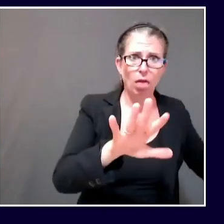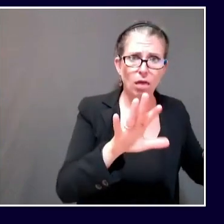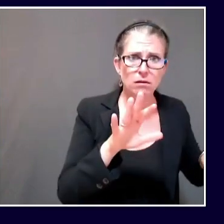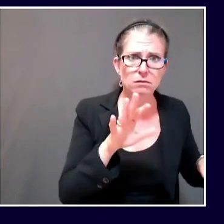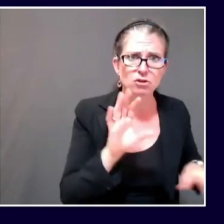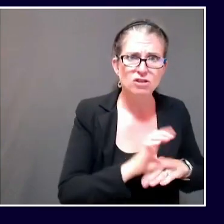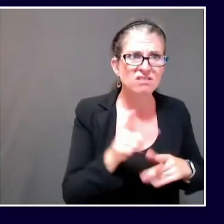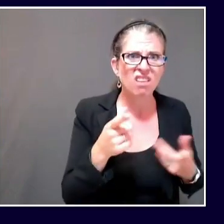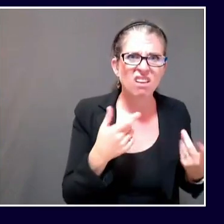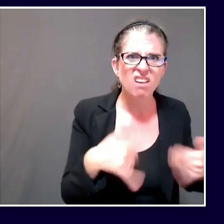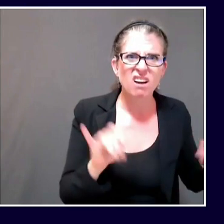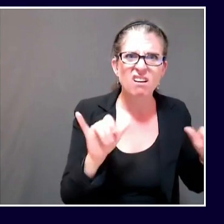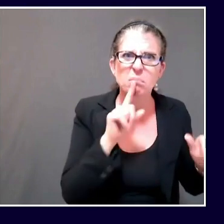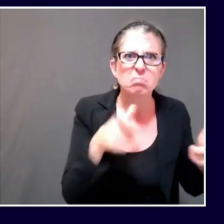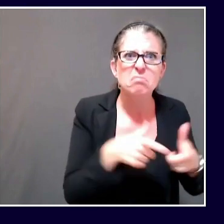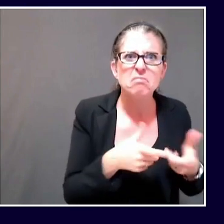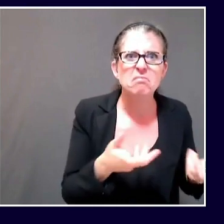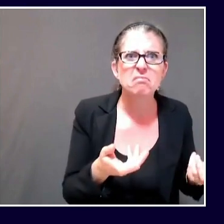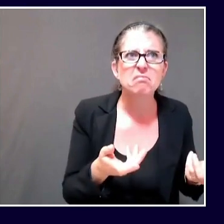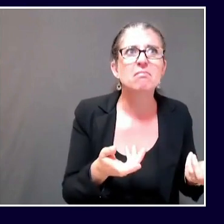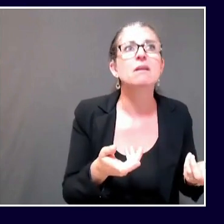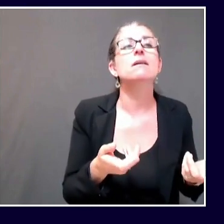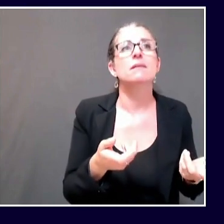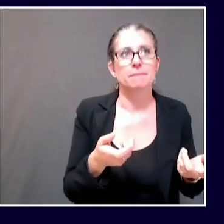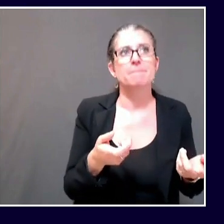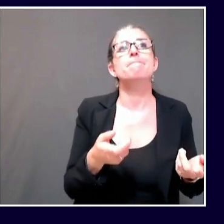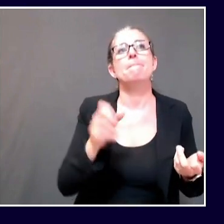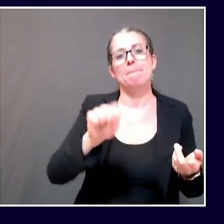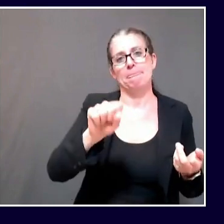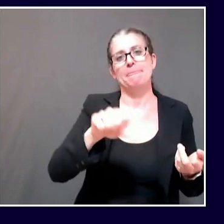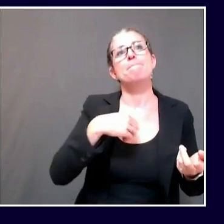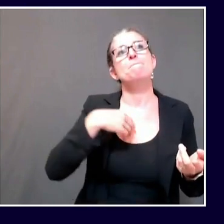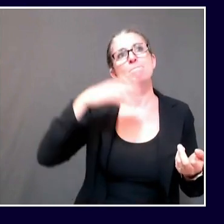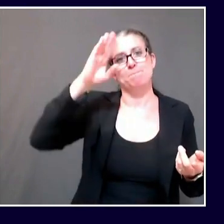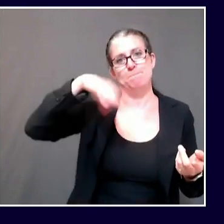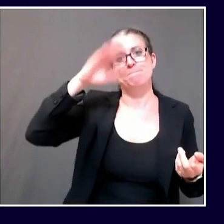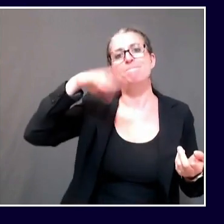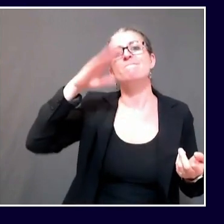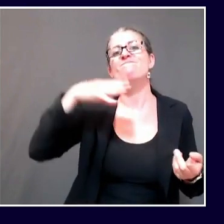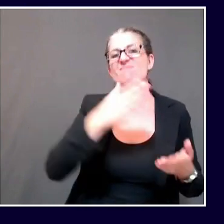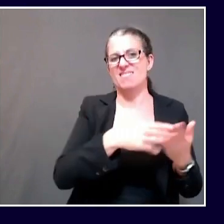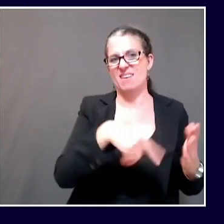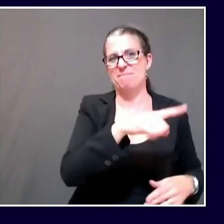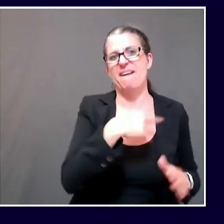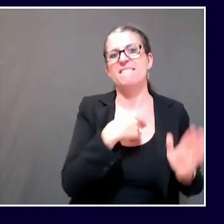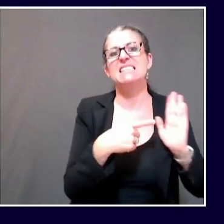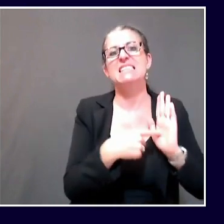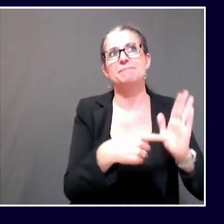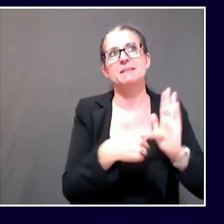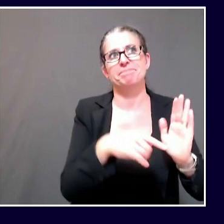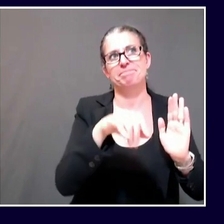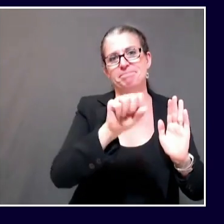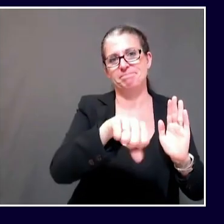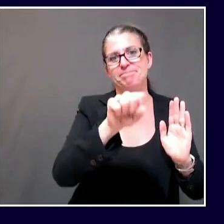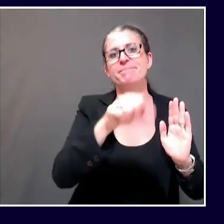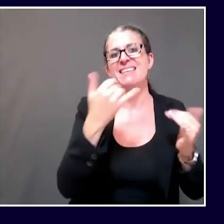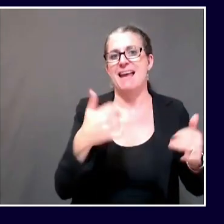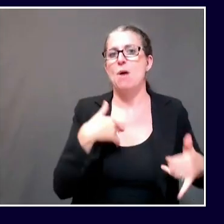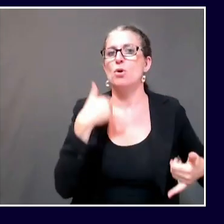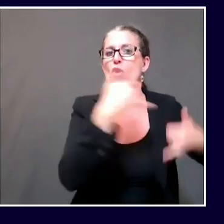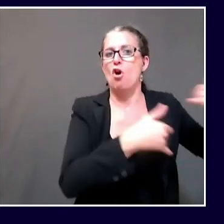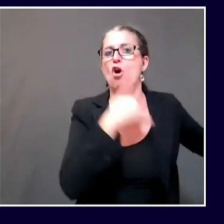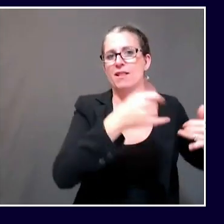and seeing if it's COVID or something else. But I think, Hannah, this kind of speaks to what Stephen Porter asked